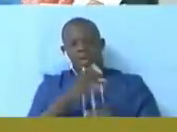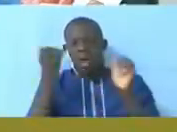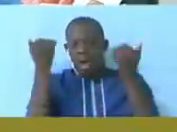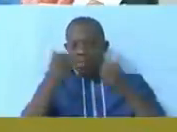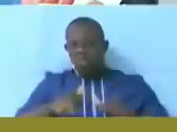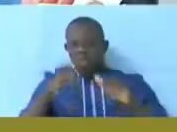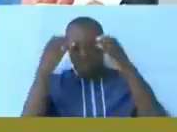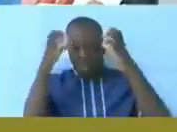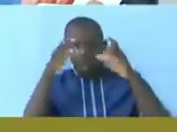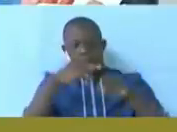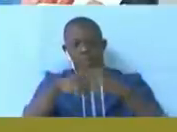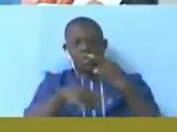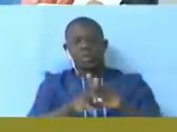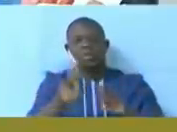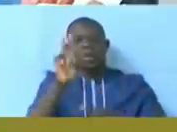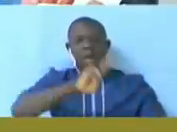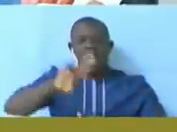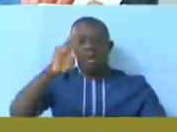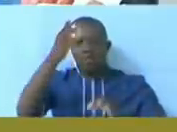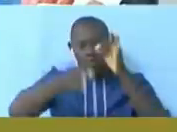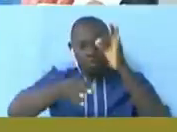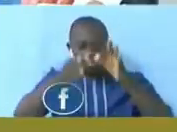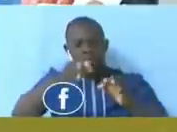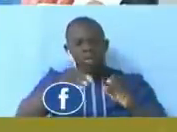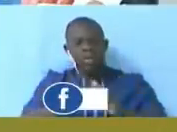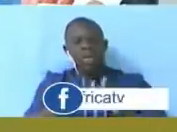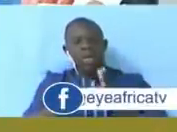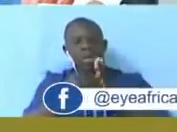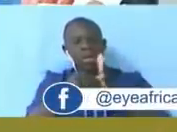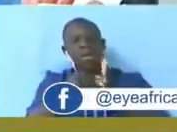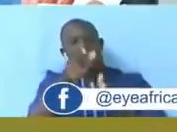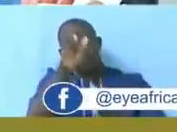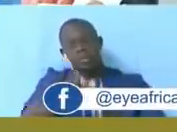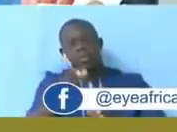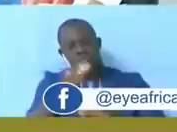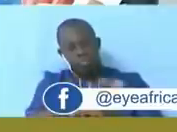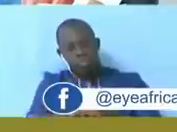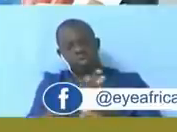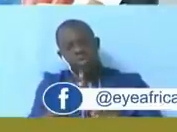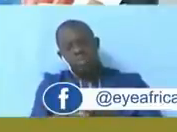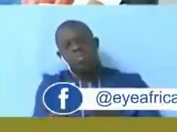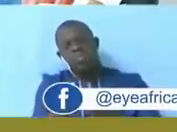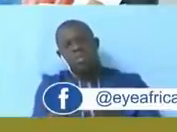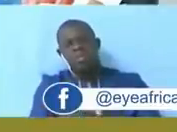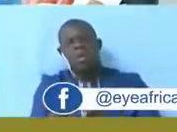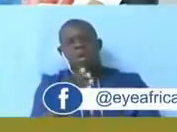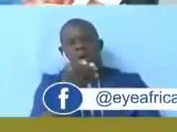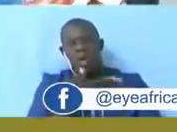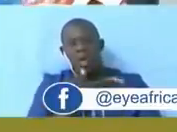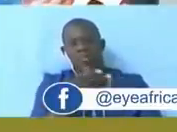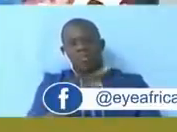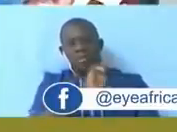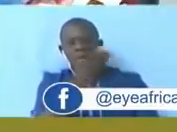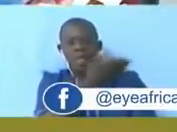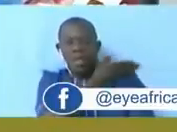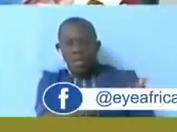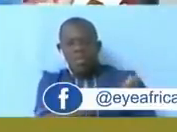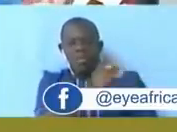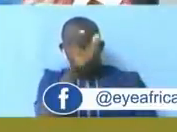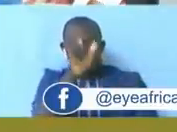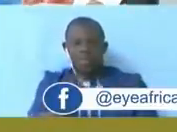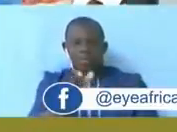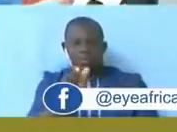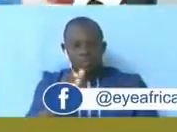bara diamu do keta non kiti bunda to mi alan ko eda keta je wo wato wo mari nying wo munyin kiti ndila dingol le te ka